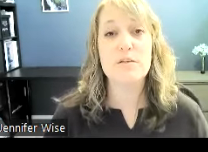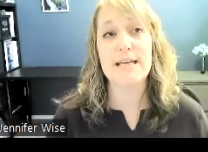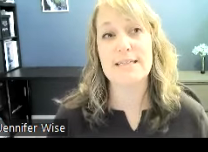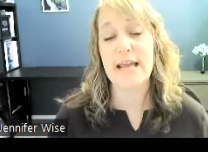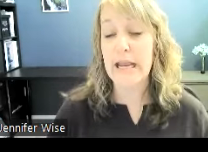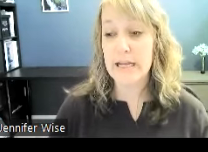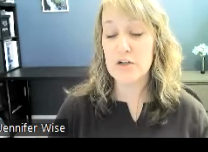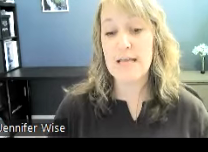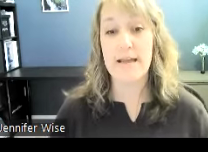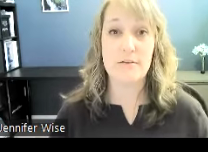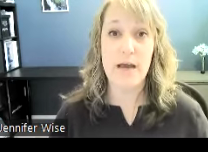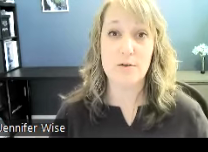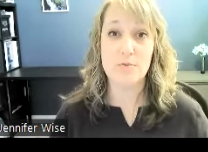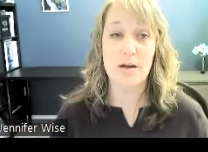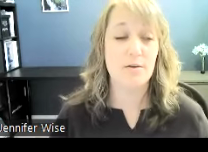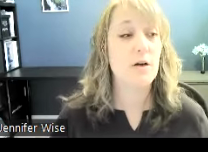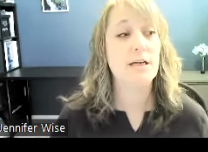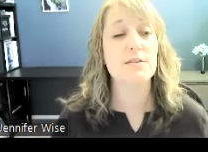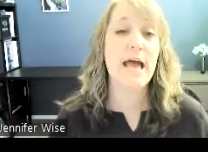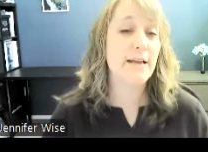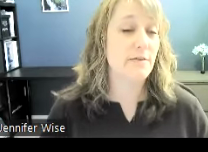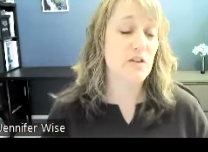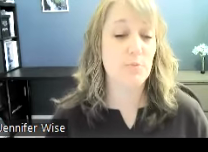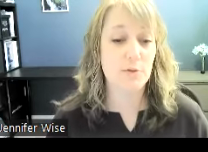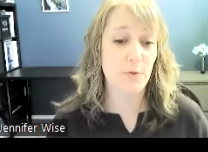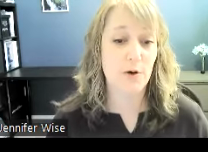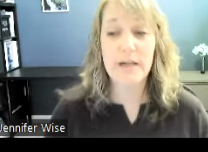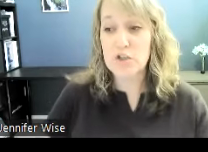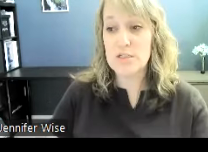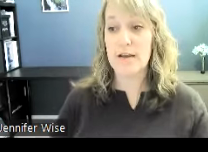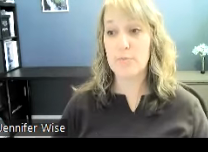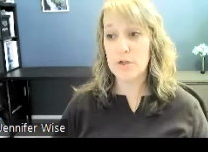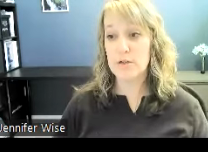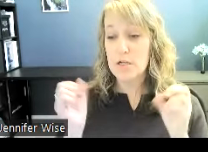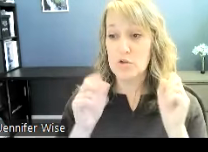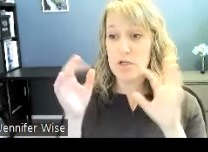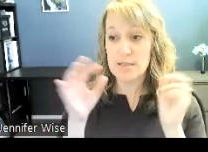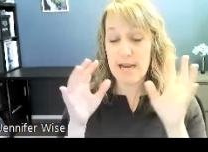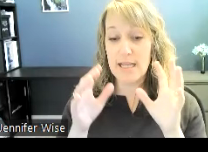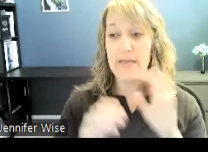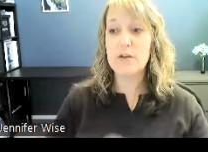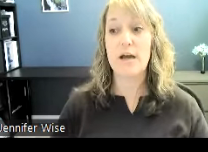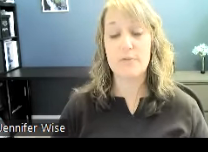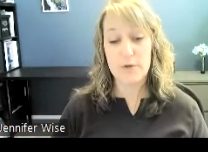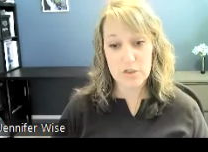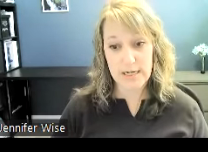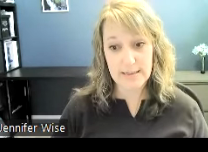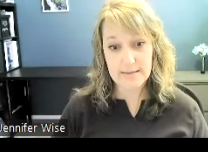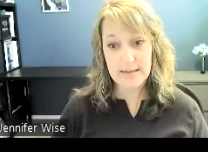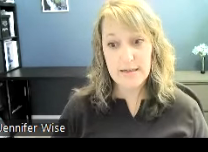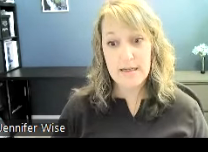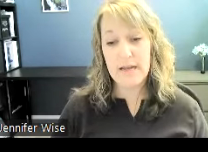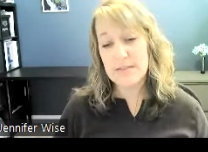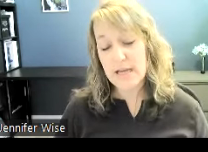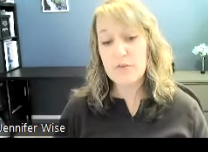It's almost like saying, and here's the end of Act 1, or here's the end of Chapter 4, right? You just kind of you start signing, and then you kind of rest your